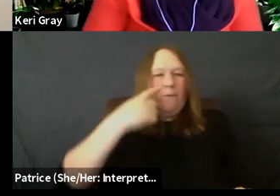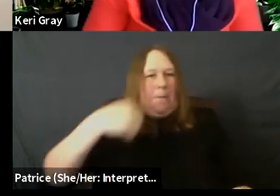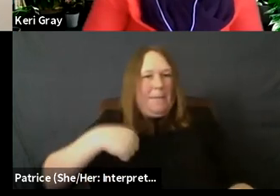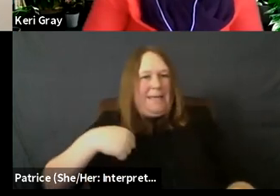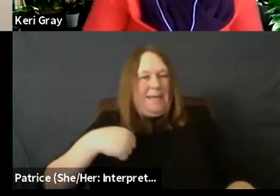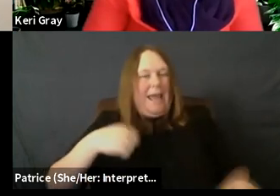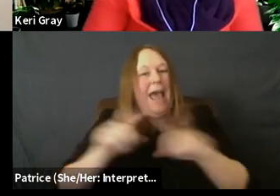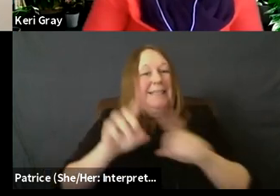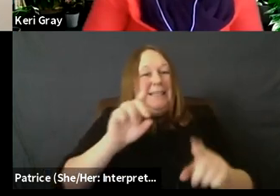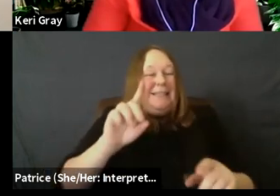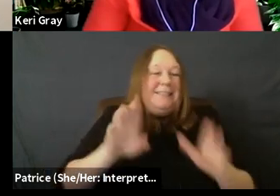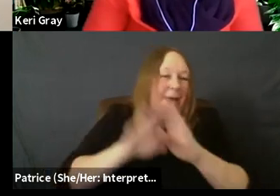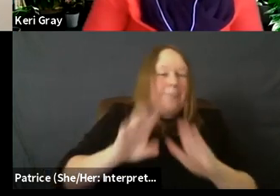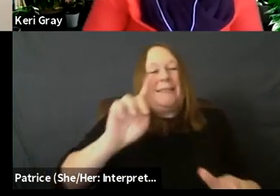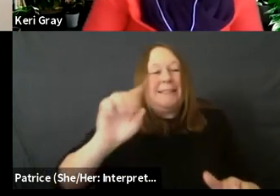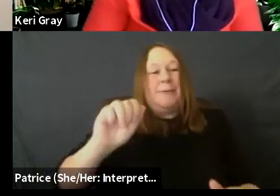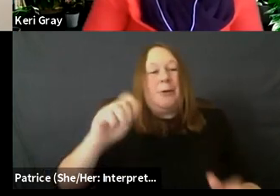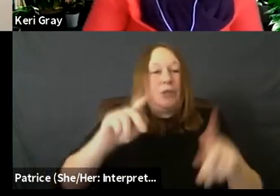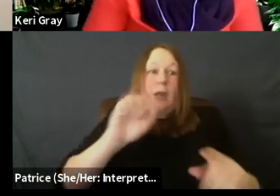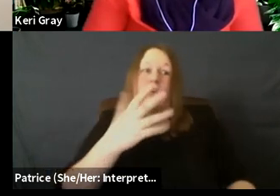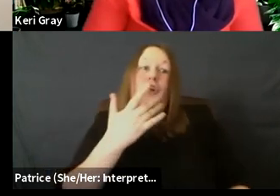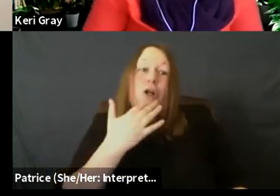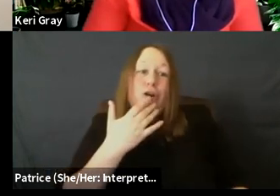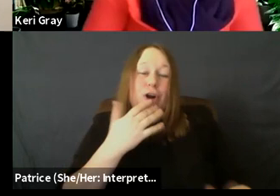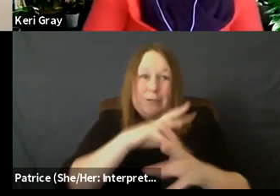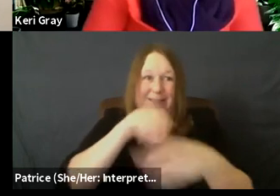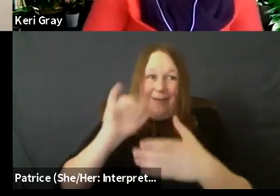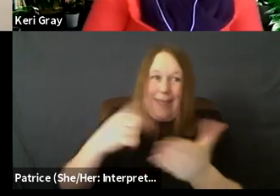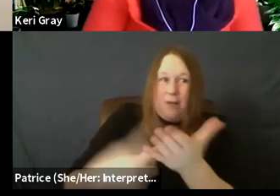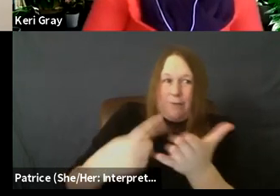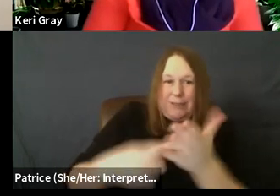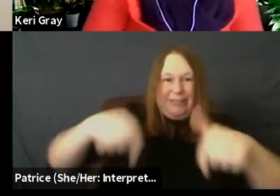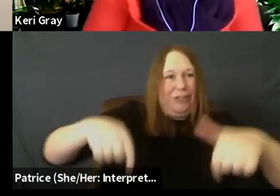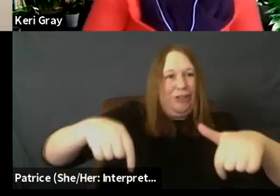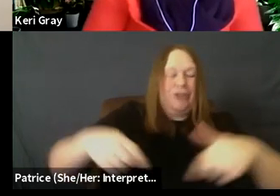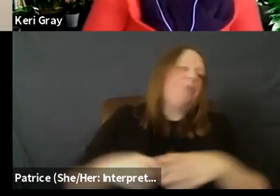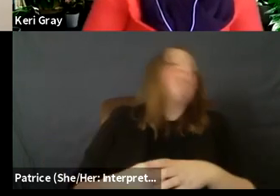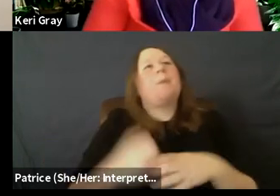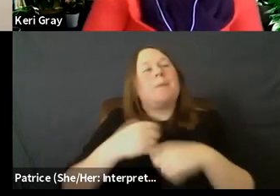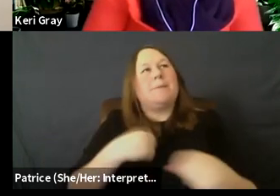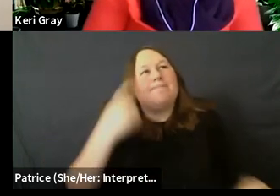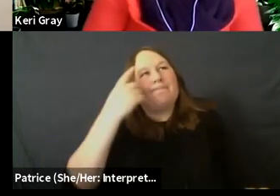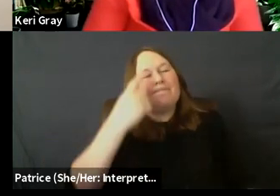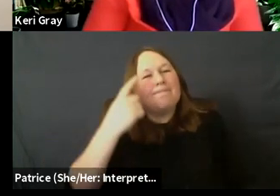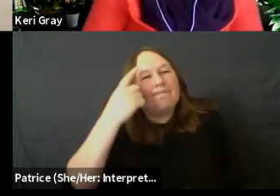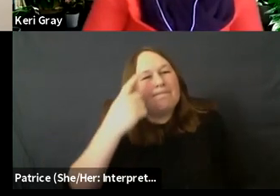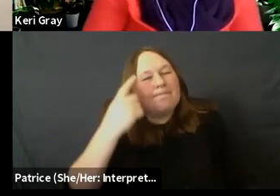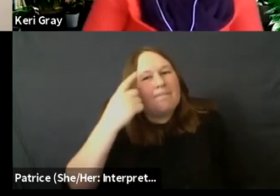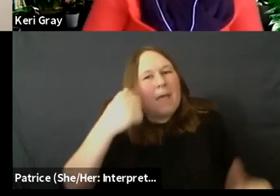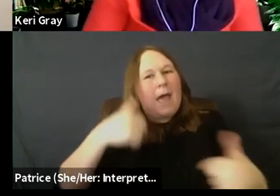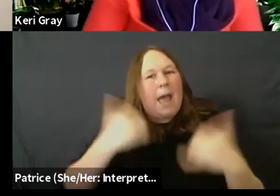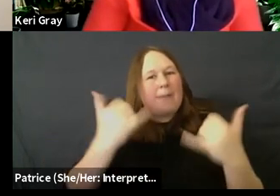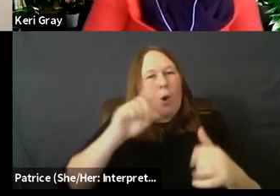a developmentally disabled person of color participating in this conversation, it's made me wonder. I am now